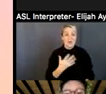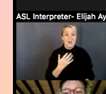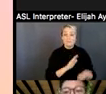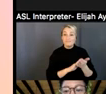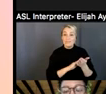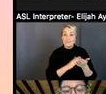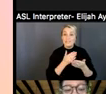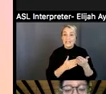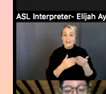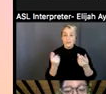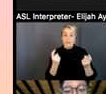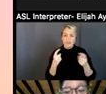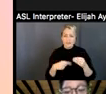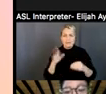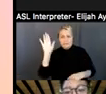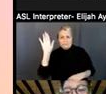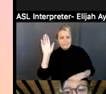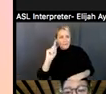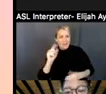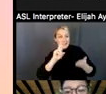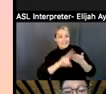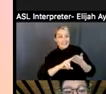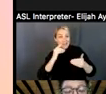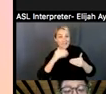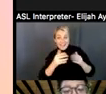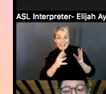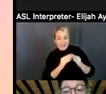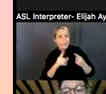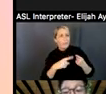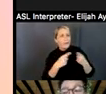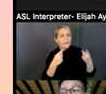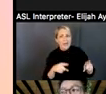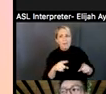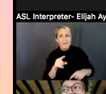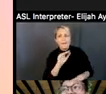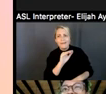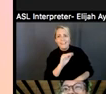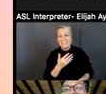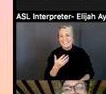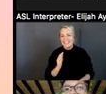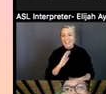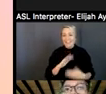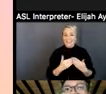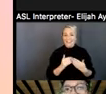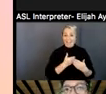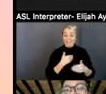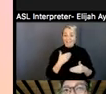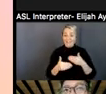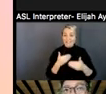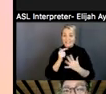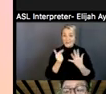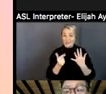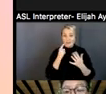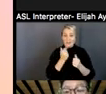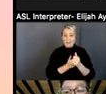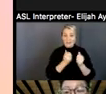some questions about where can I sign up for the next session? When is it happening? So all of our series for each theme,